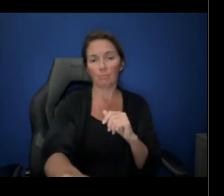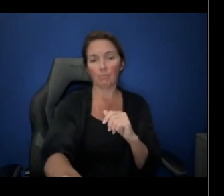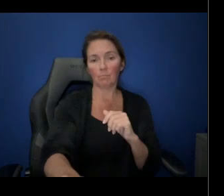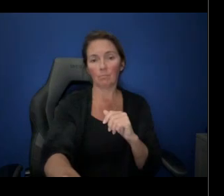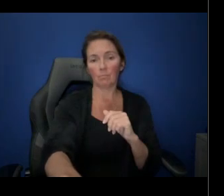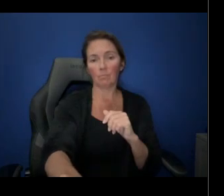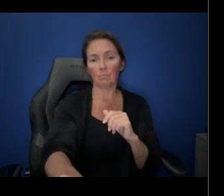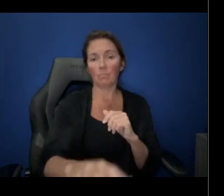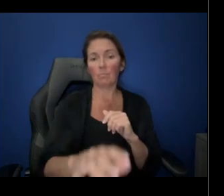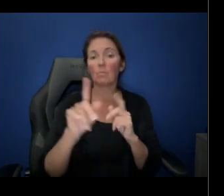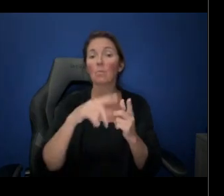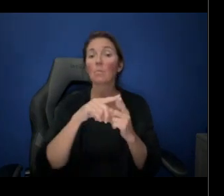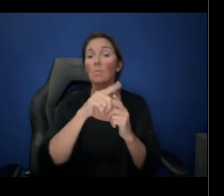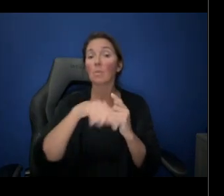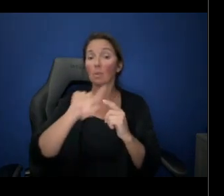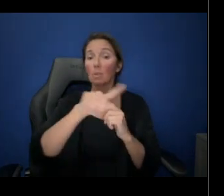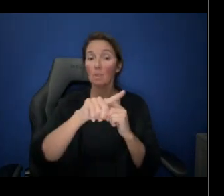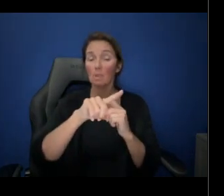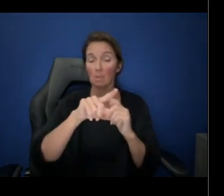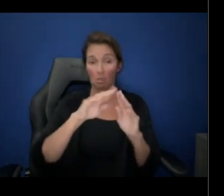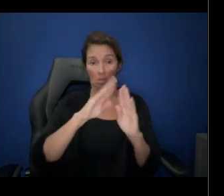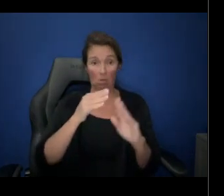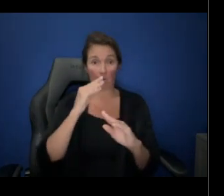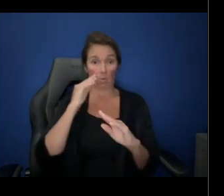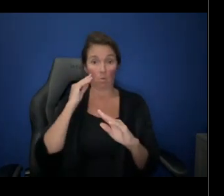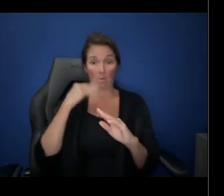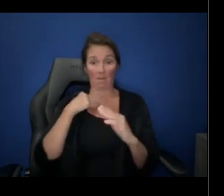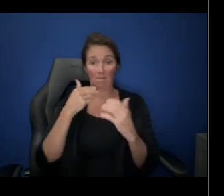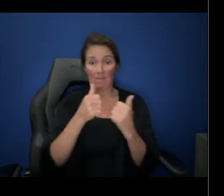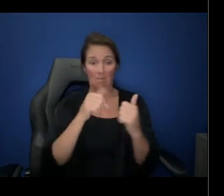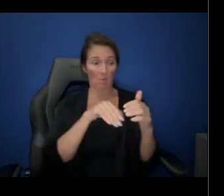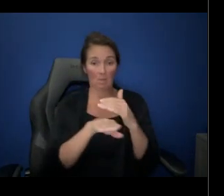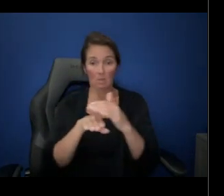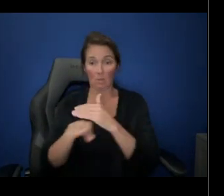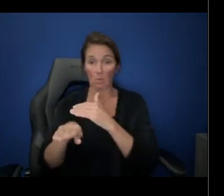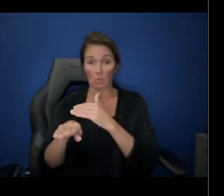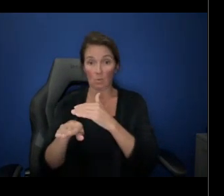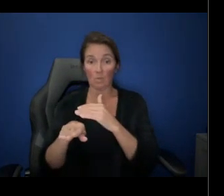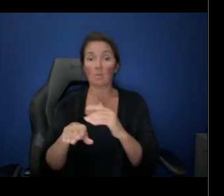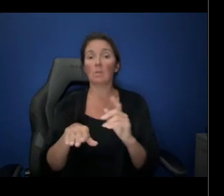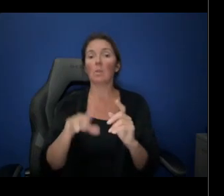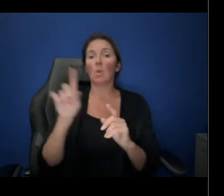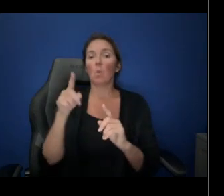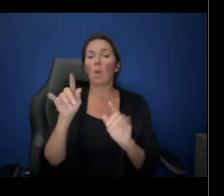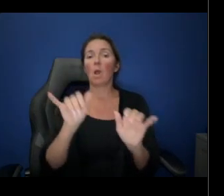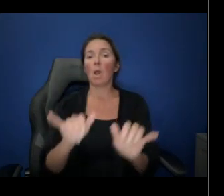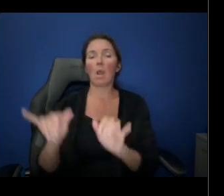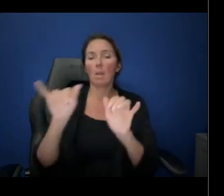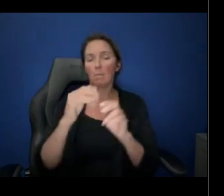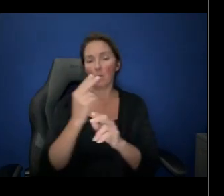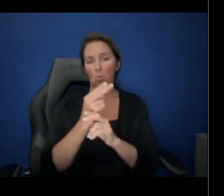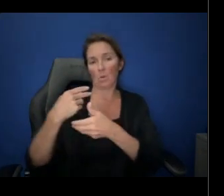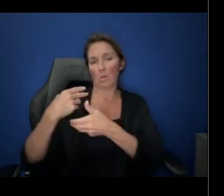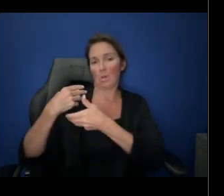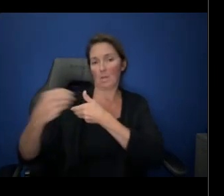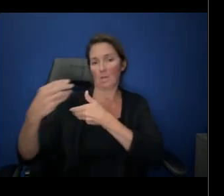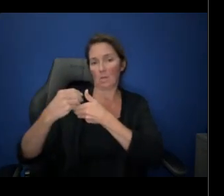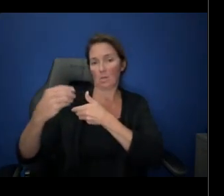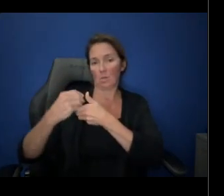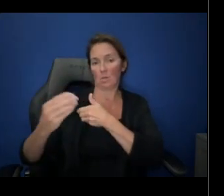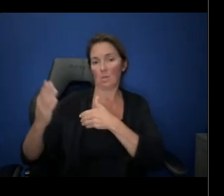When dwellings have individual separate entries, only the common use exterior